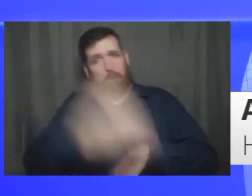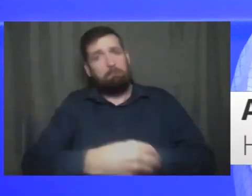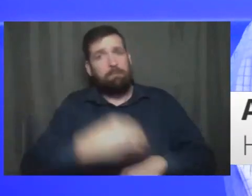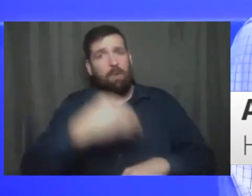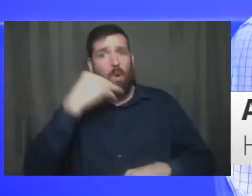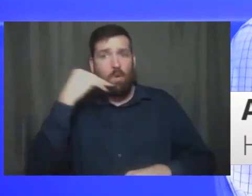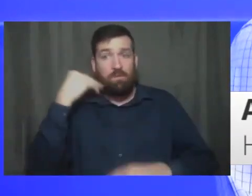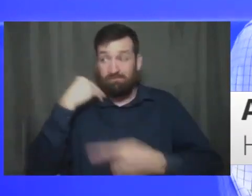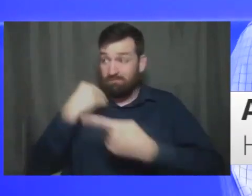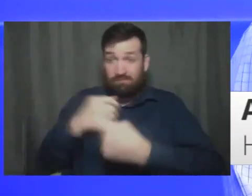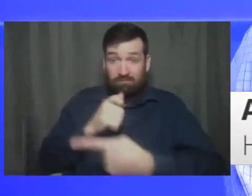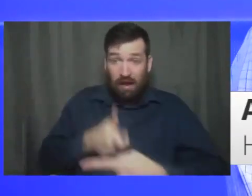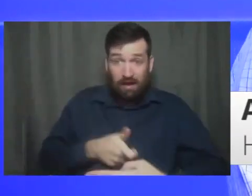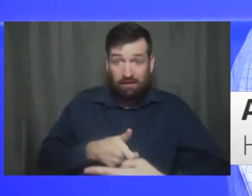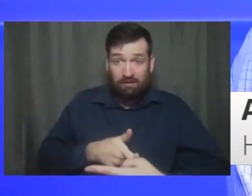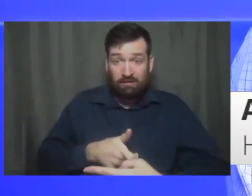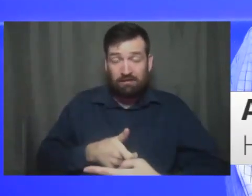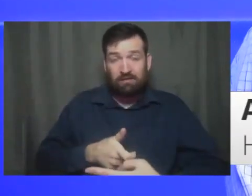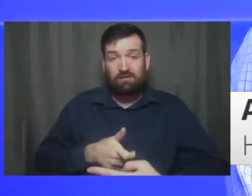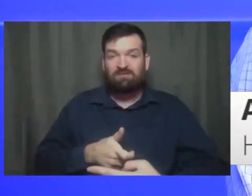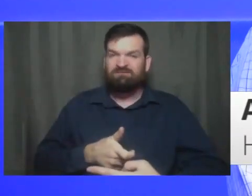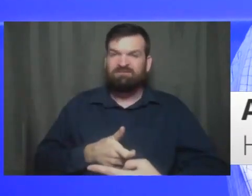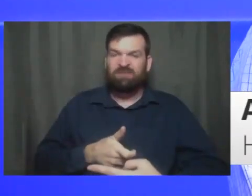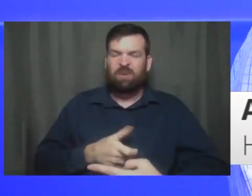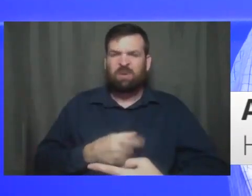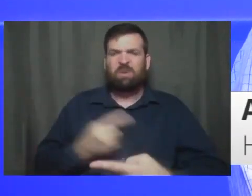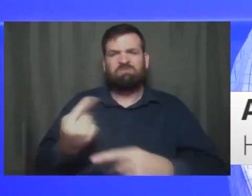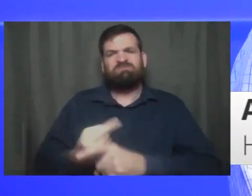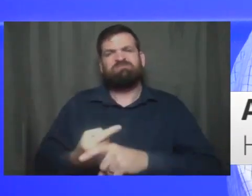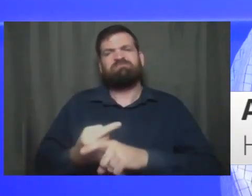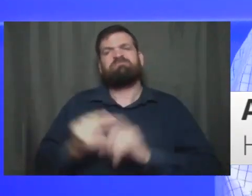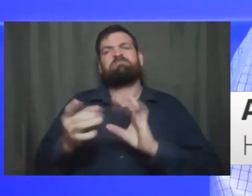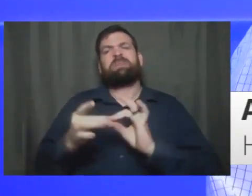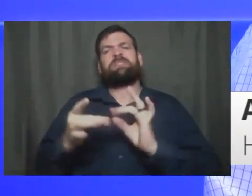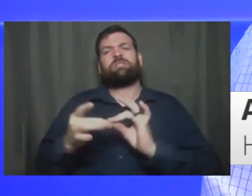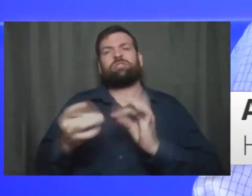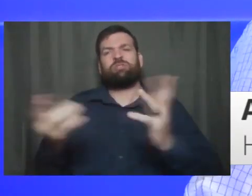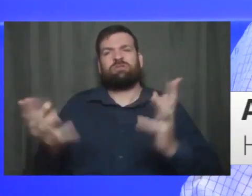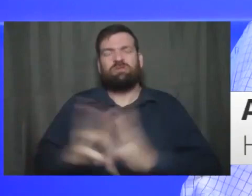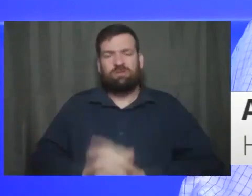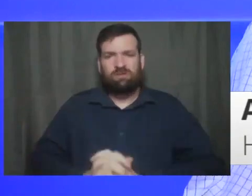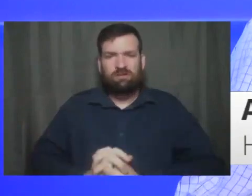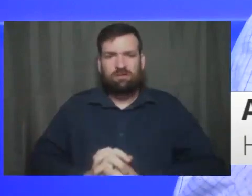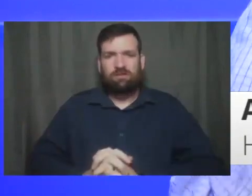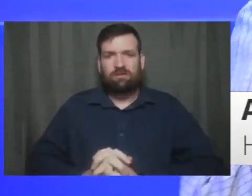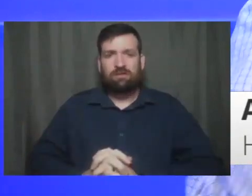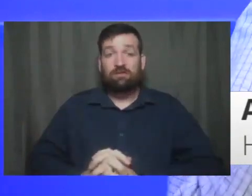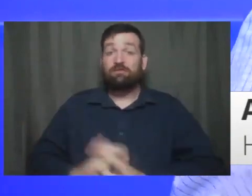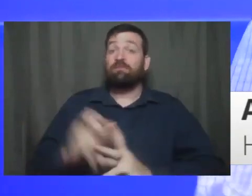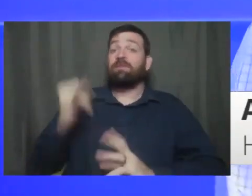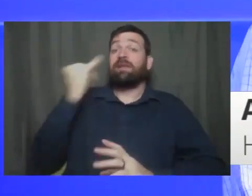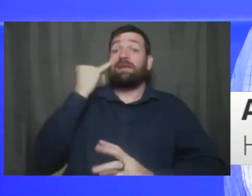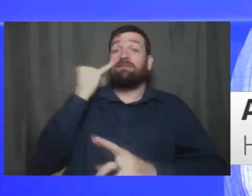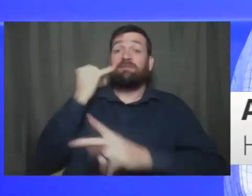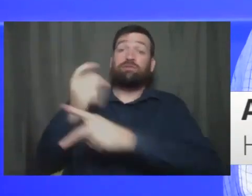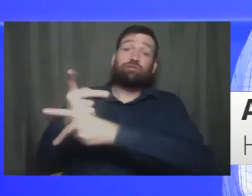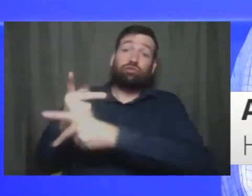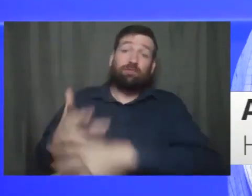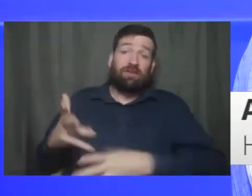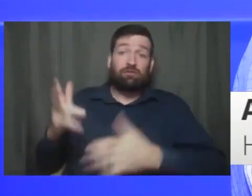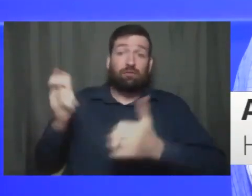that, that's quite a mixed message, right? So if the supervisors and the people at the top